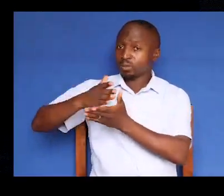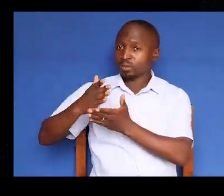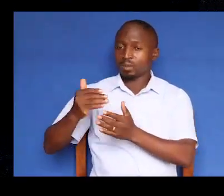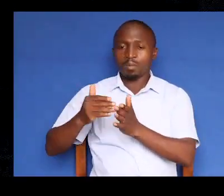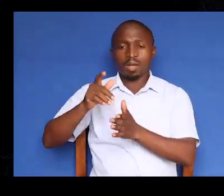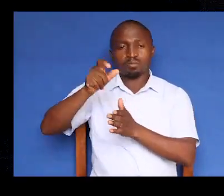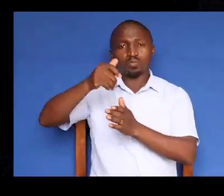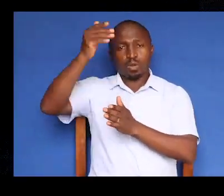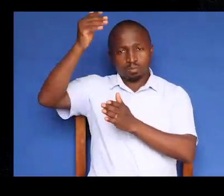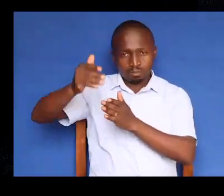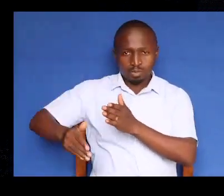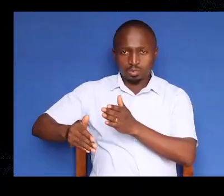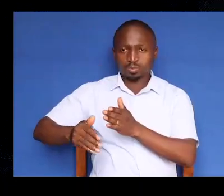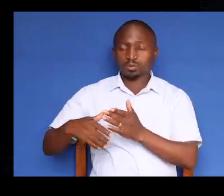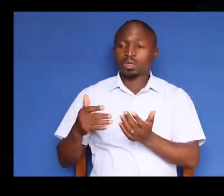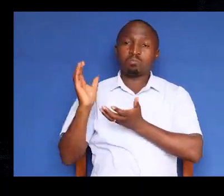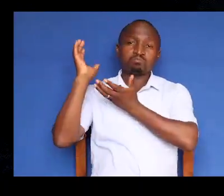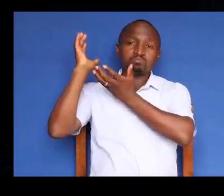falls to final users.